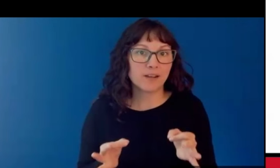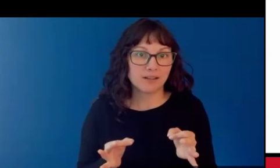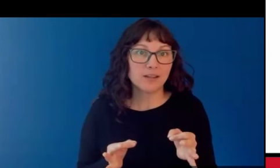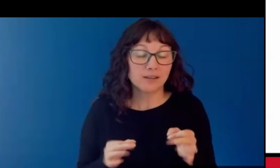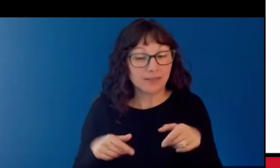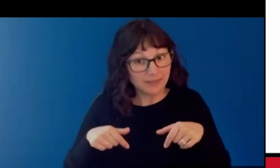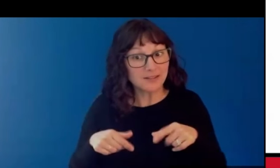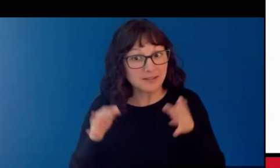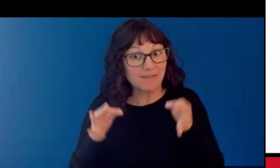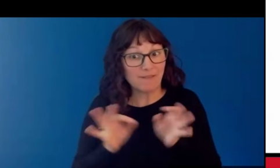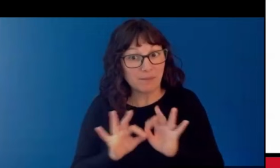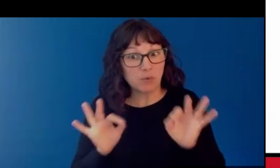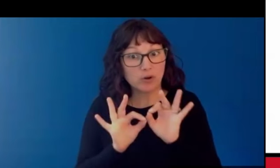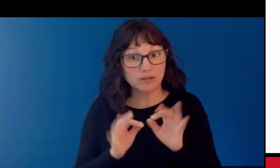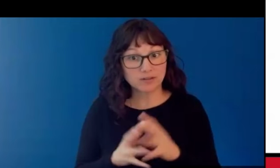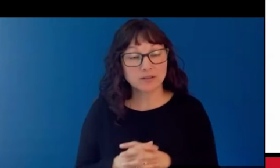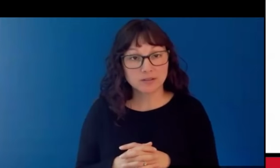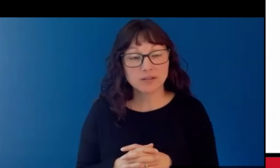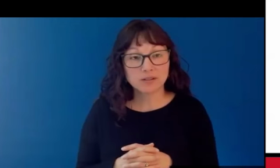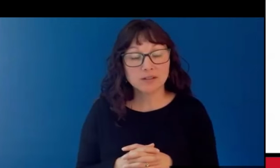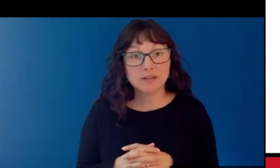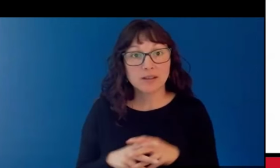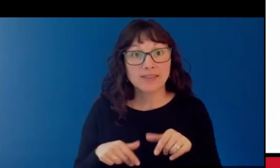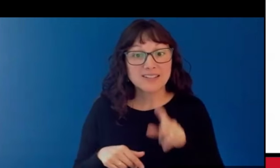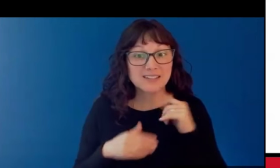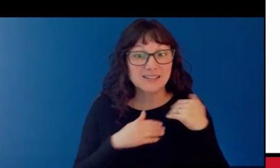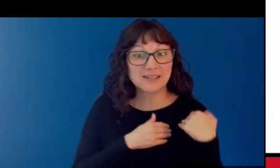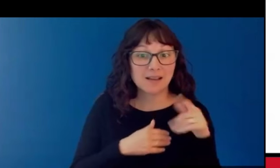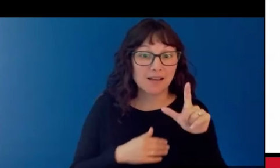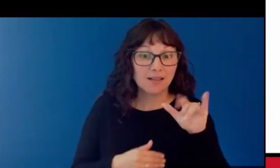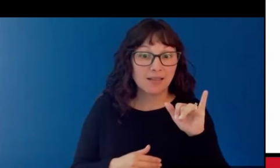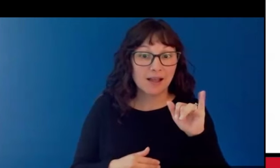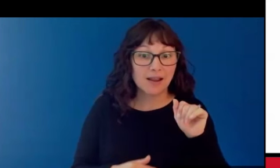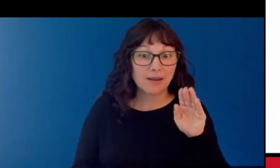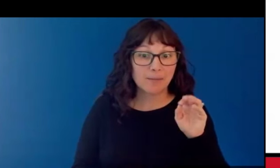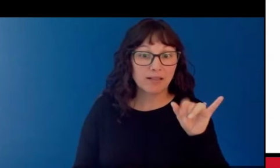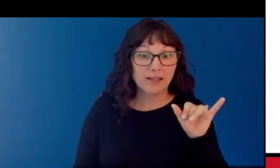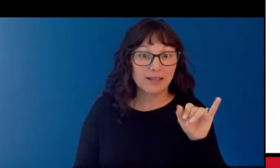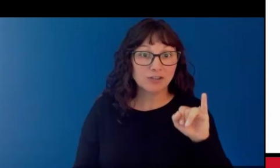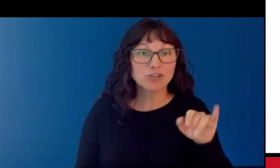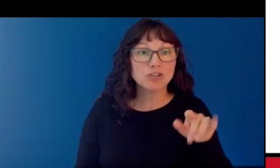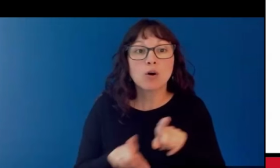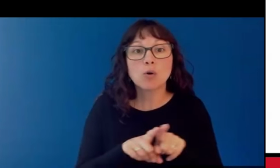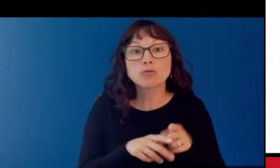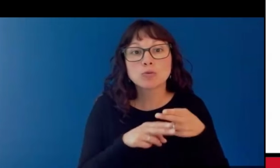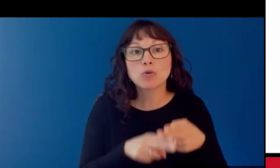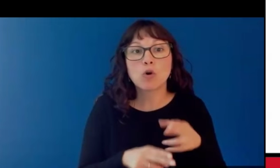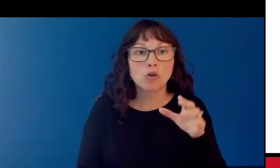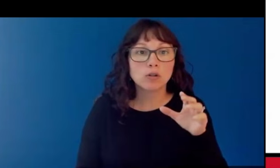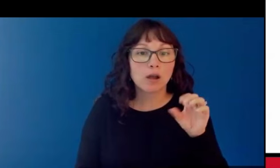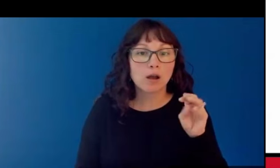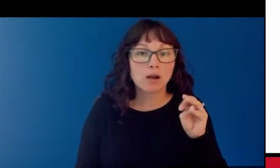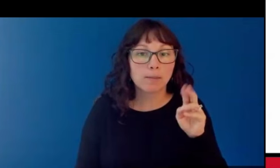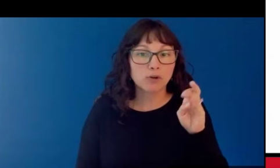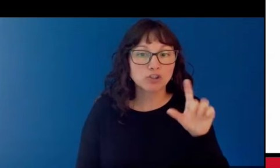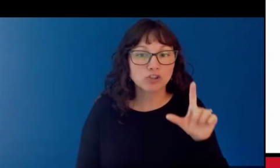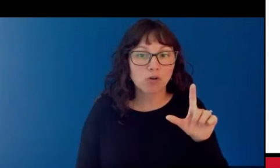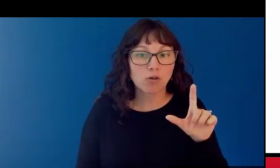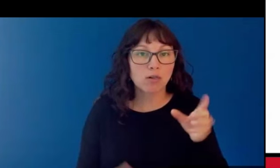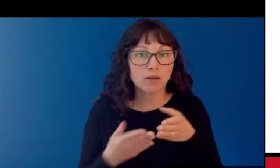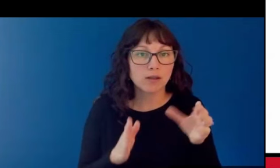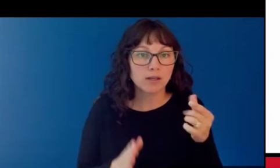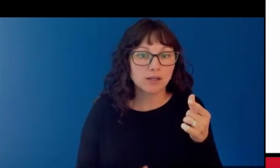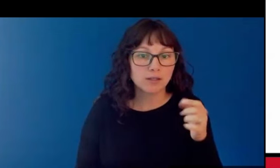this is definitely important. And this is liability insurance, also called commercial general